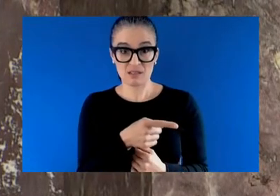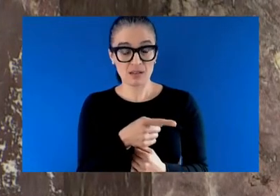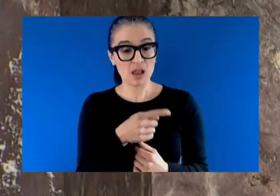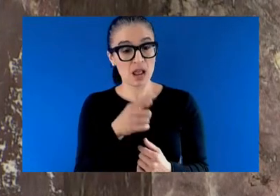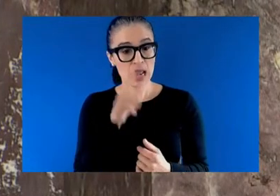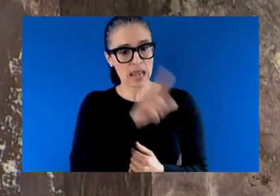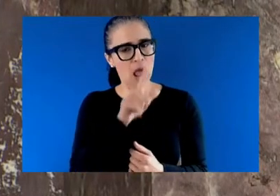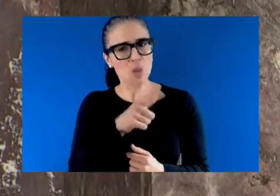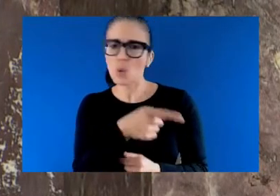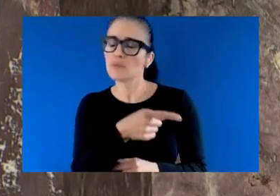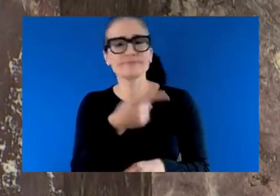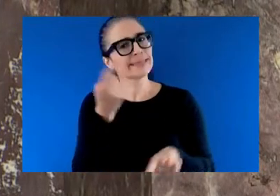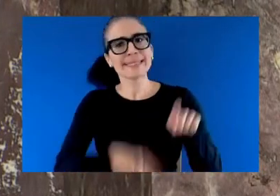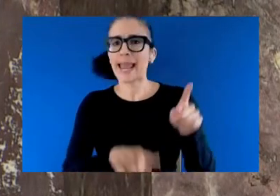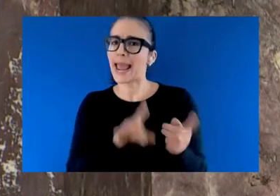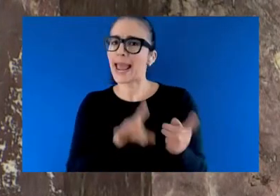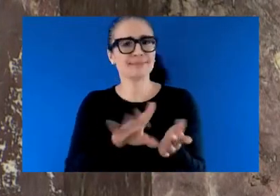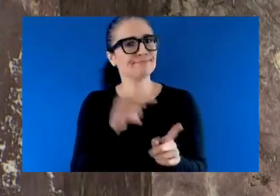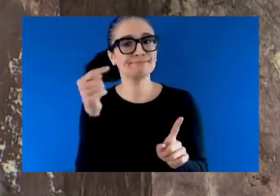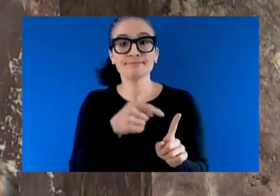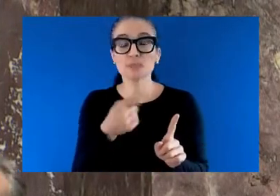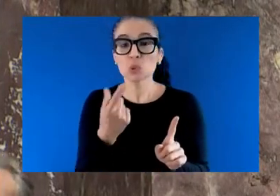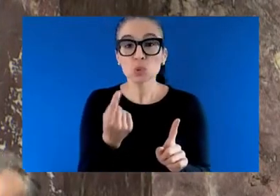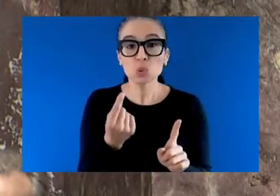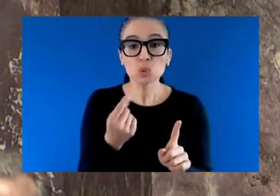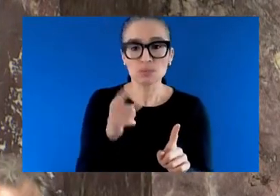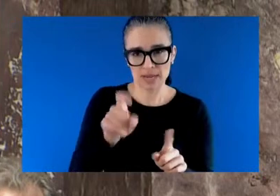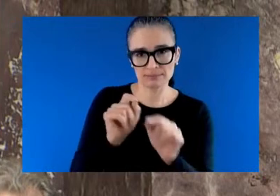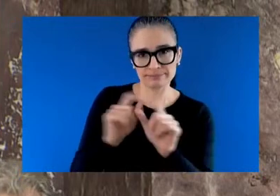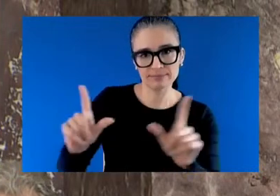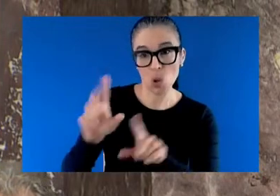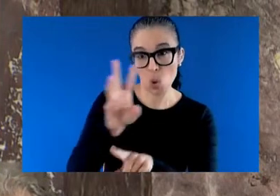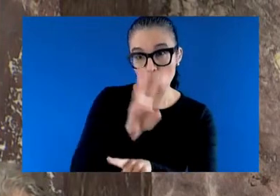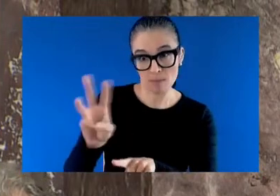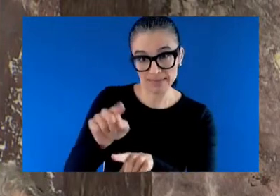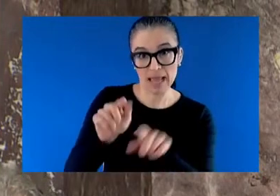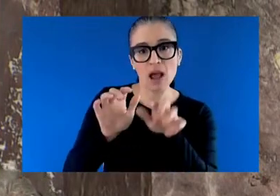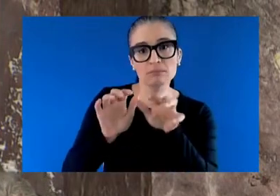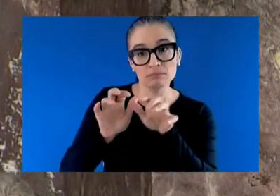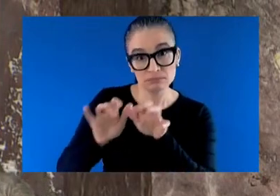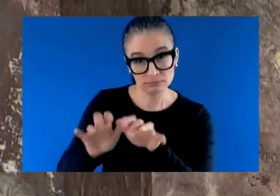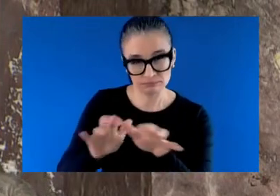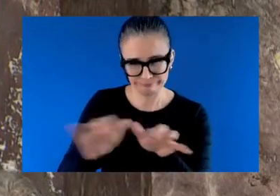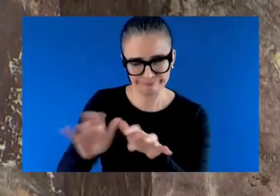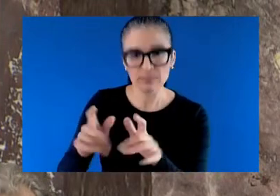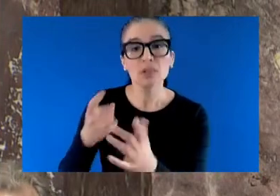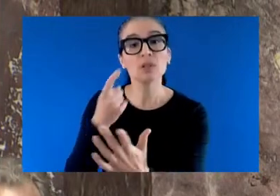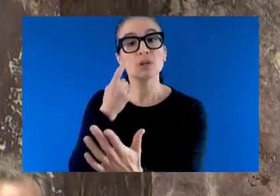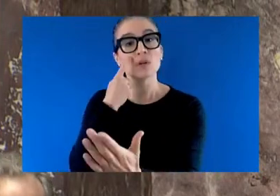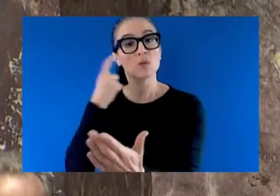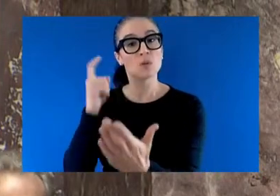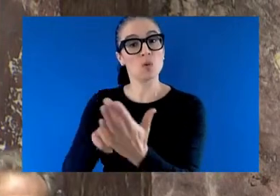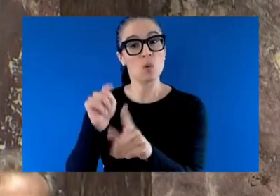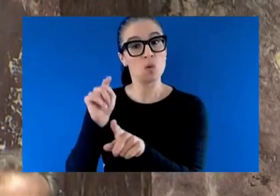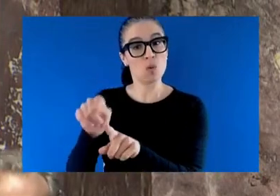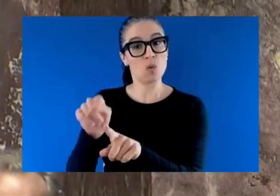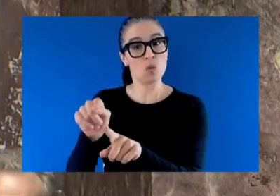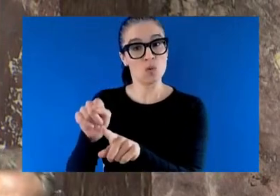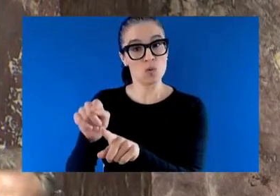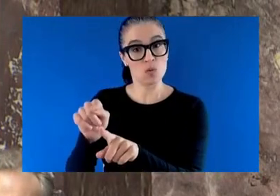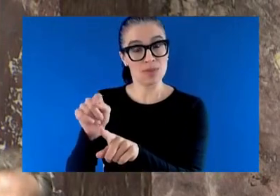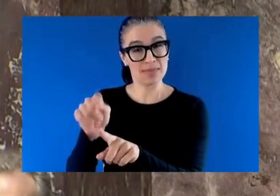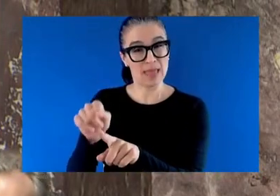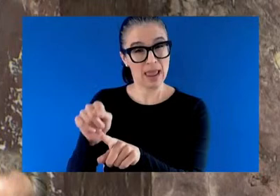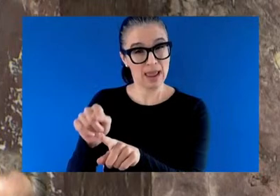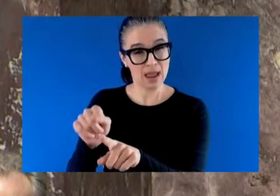to evict a tenant for personal use. This change will help educate landlords on required conditions for personal use evictions while